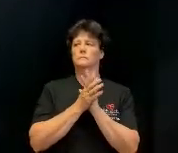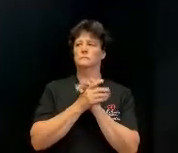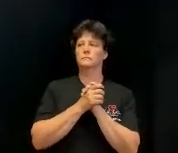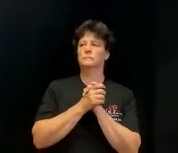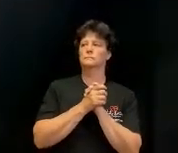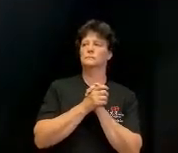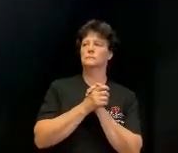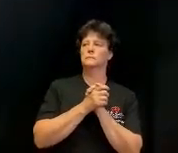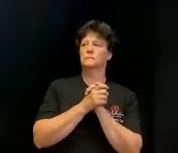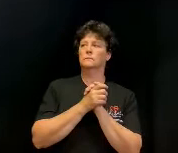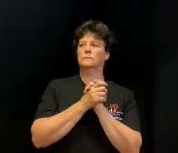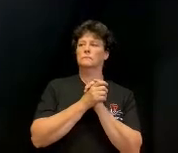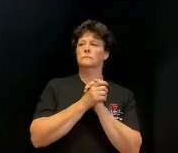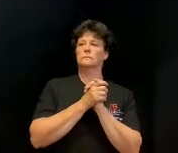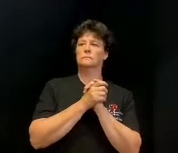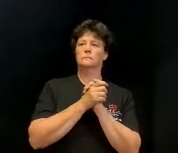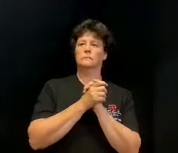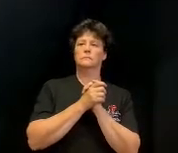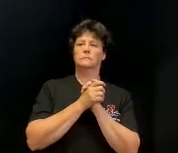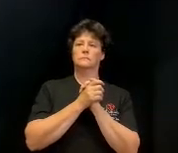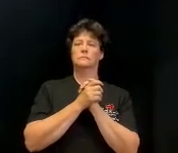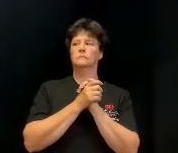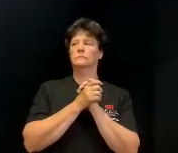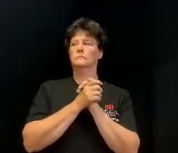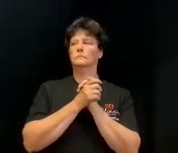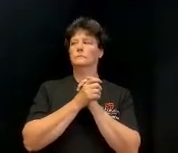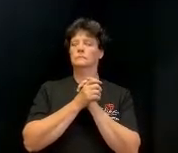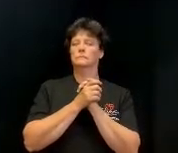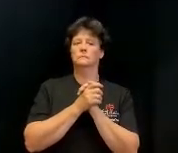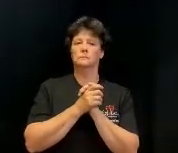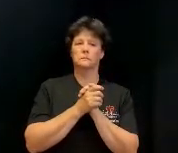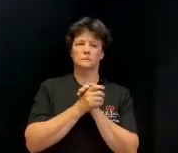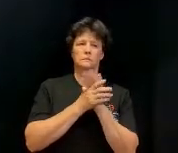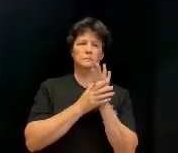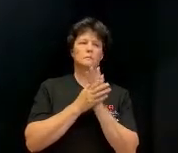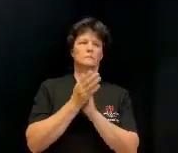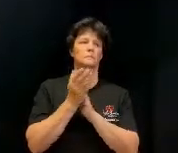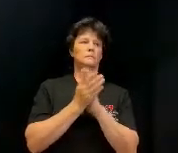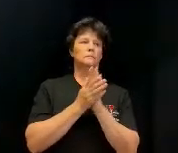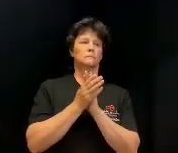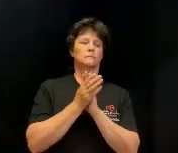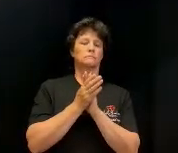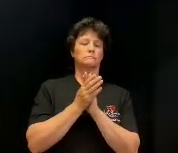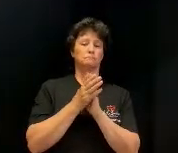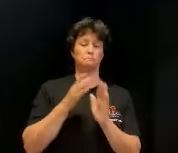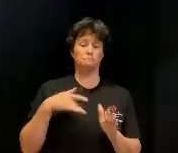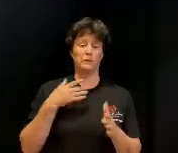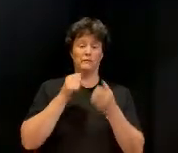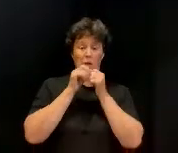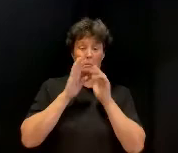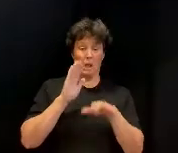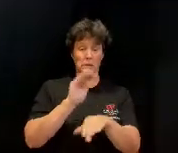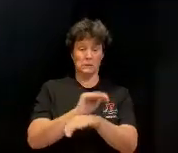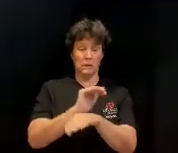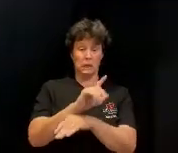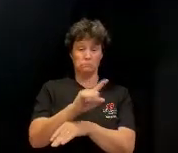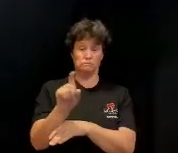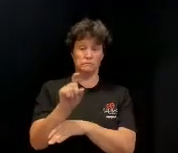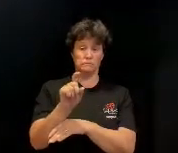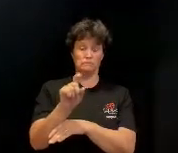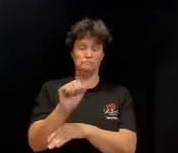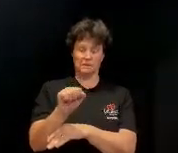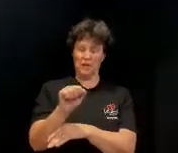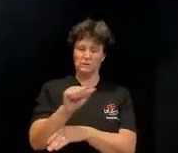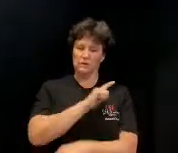Amen. Hallelujah. You guys good? Say, are you blessed tonight? The Lord is good,